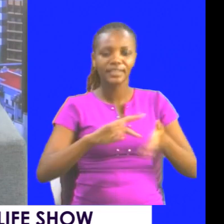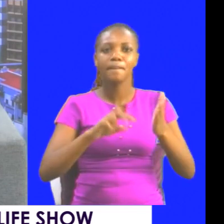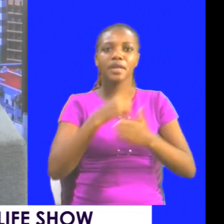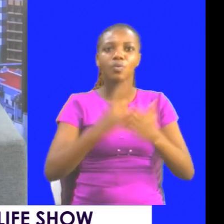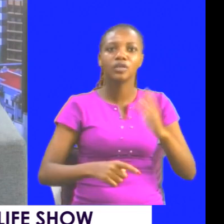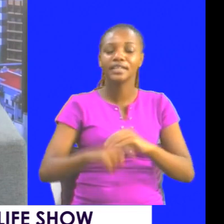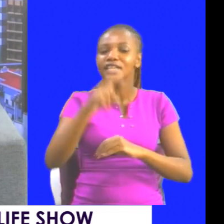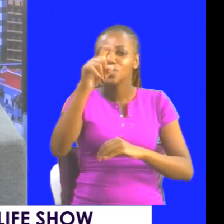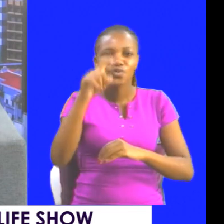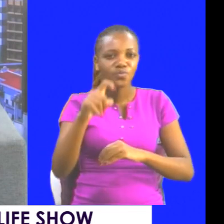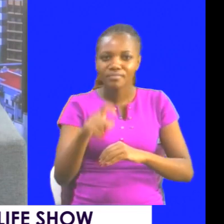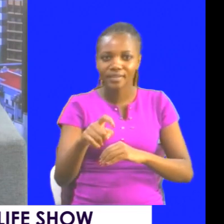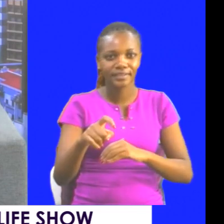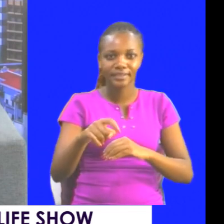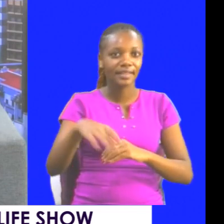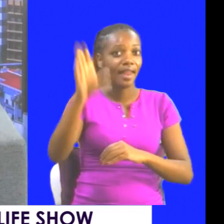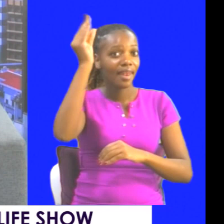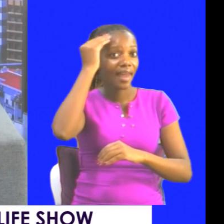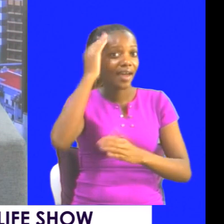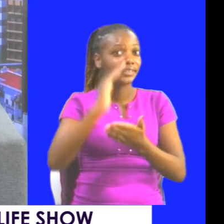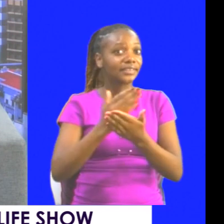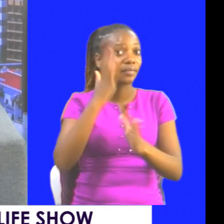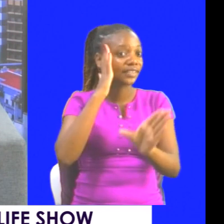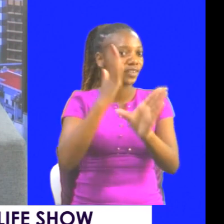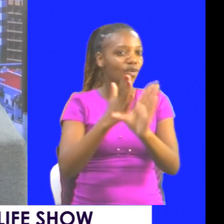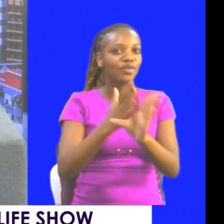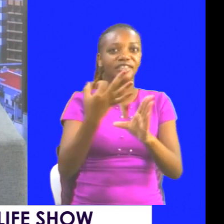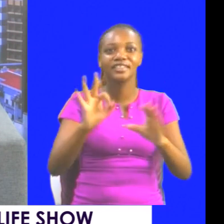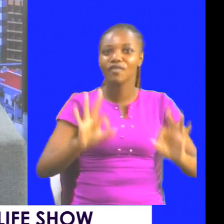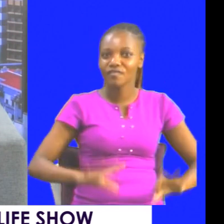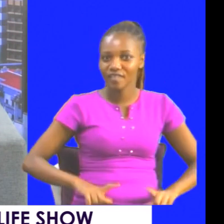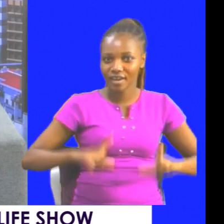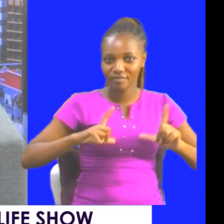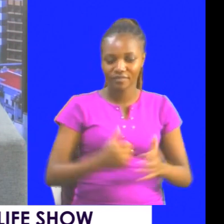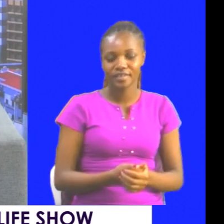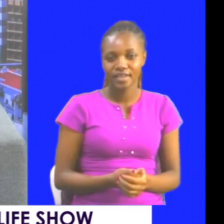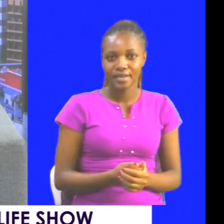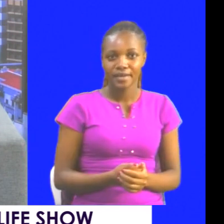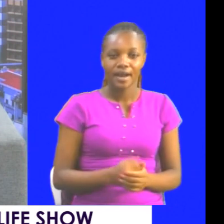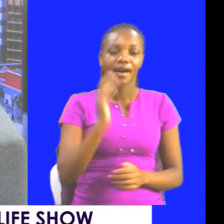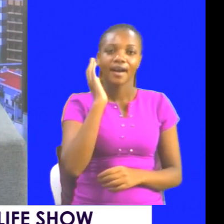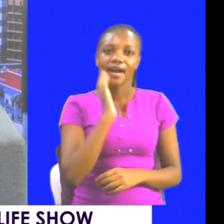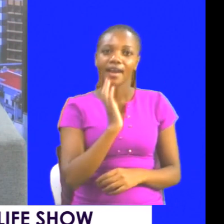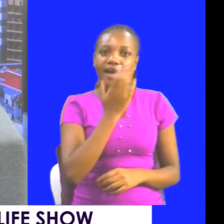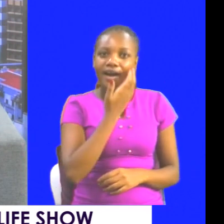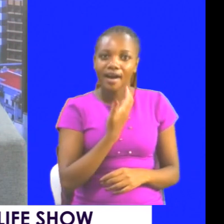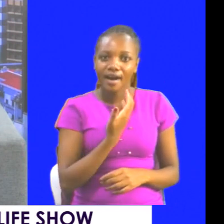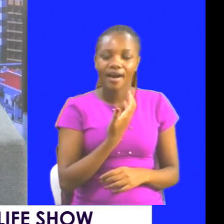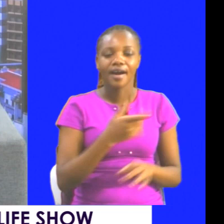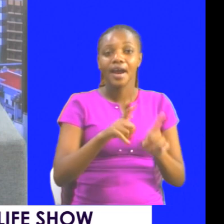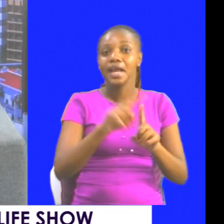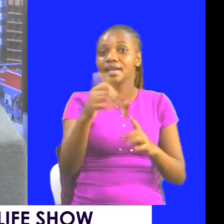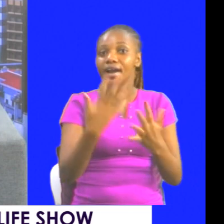some psychologies of life. You need to pick up some psychologies, color psychologies,